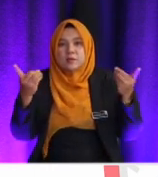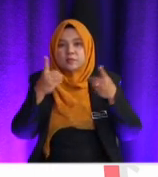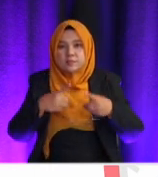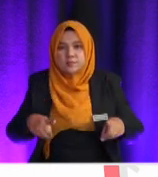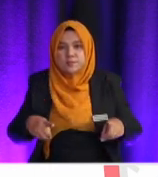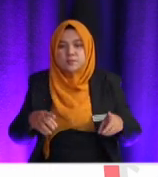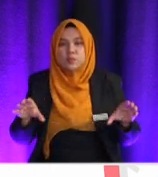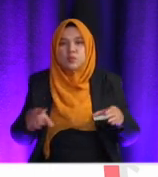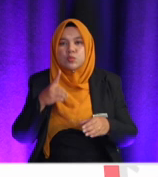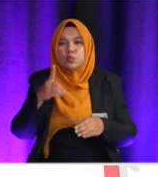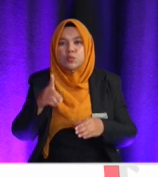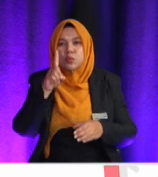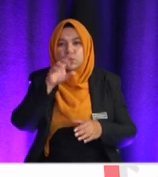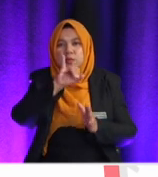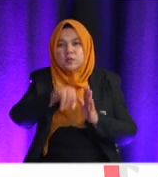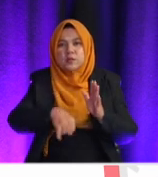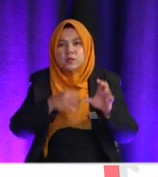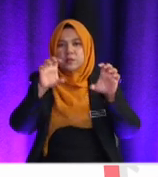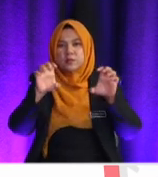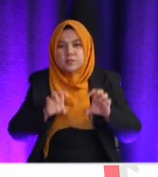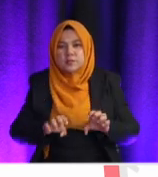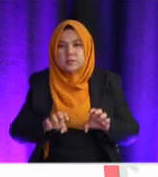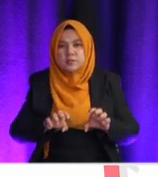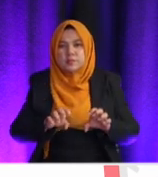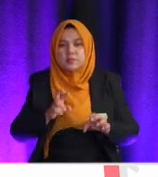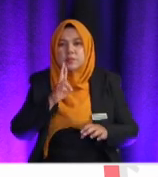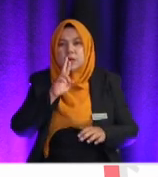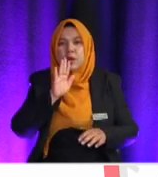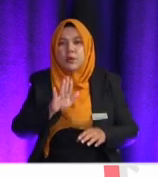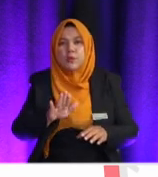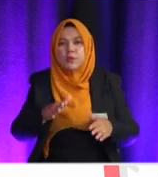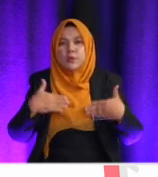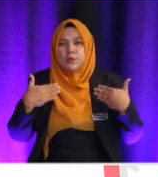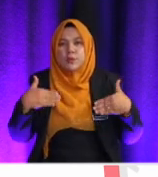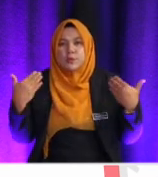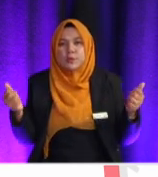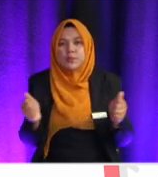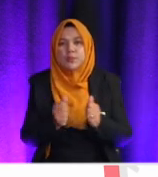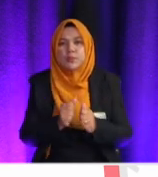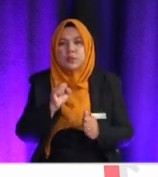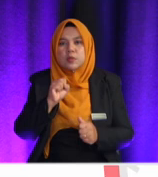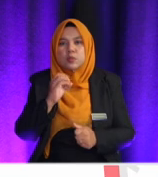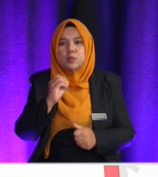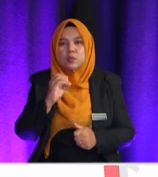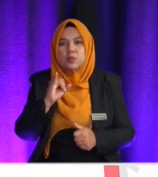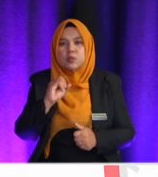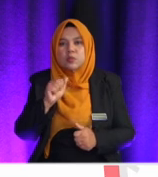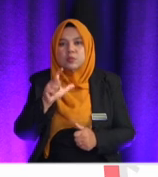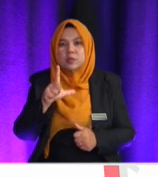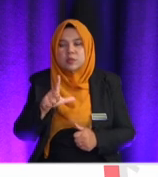1 hour of exercise? Are you happy with your social life? And do you worry about